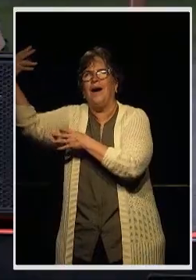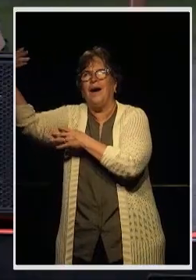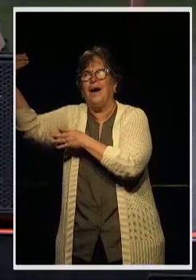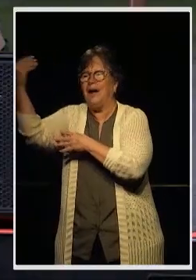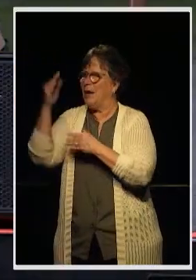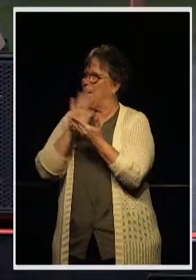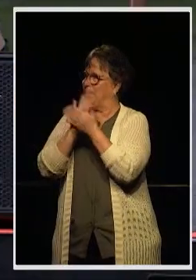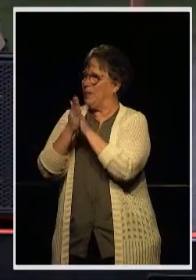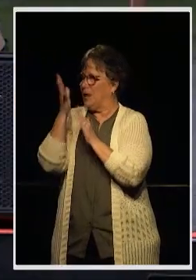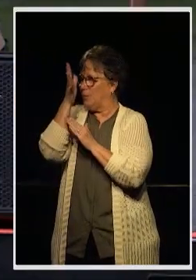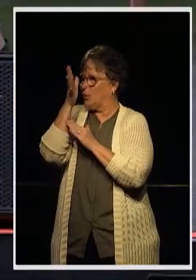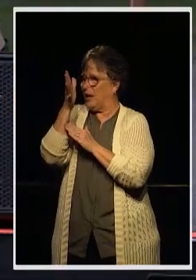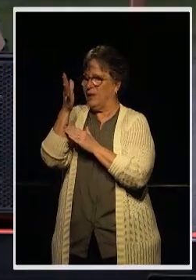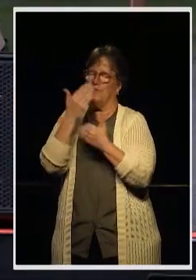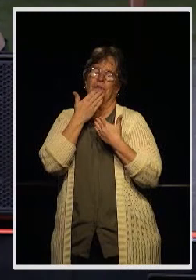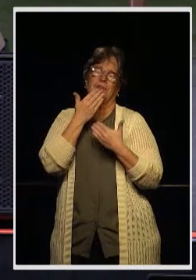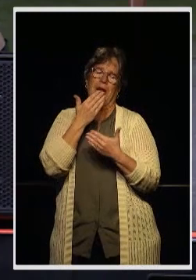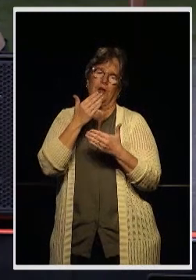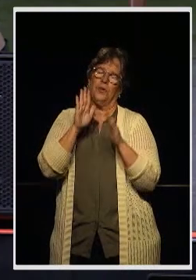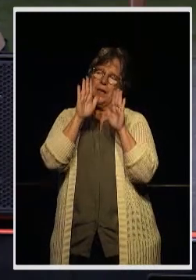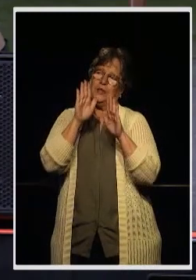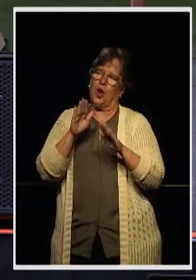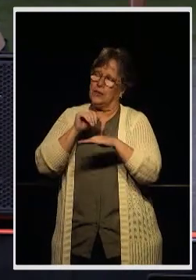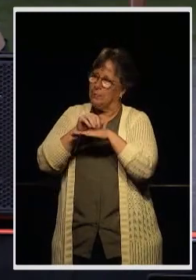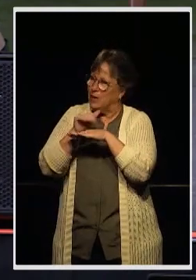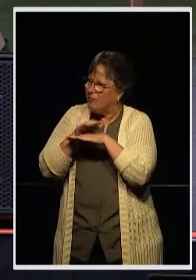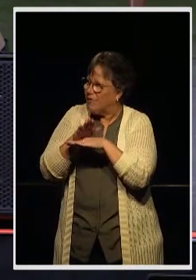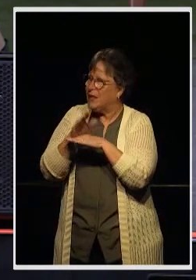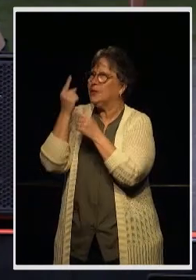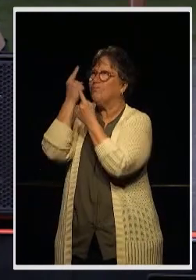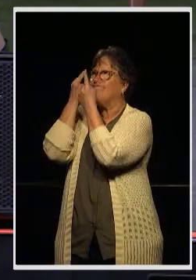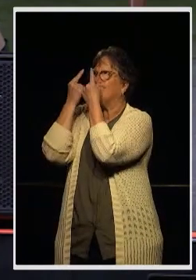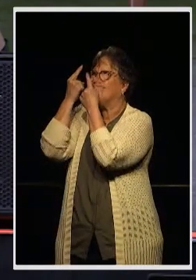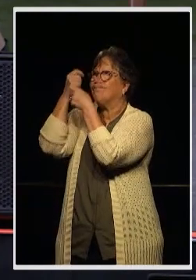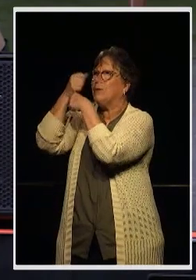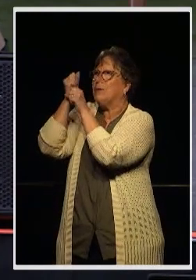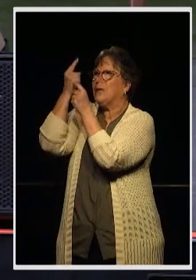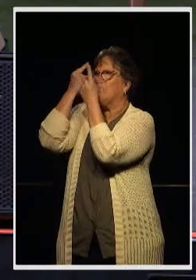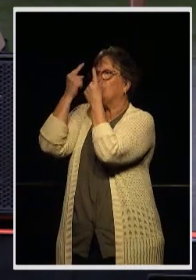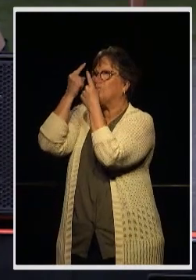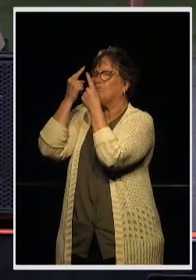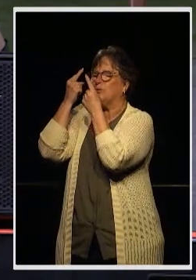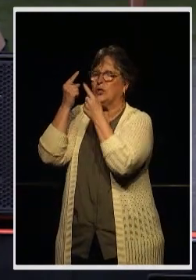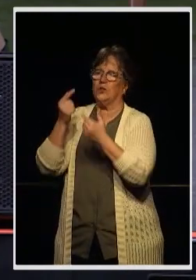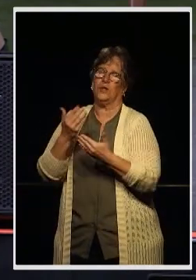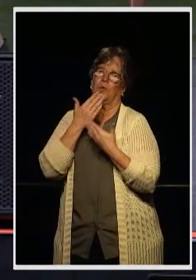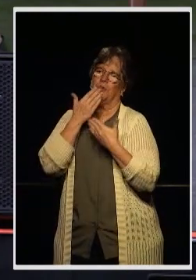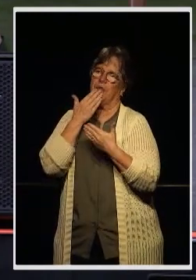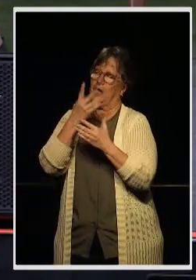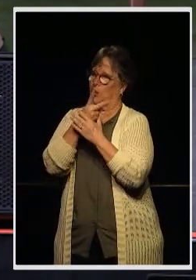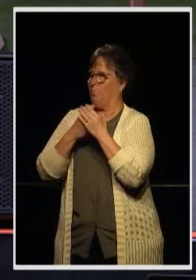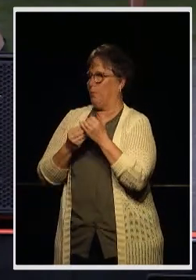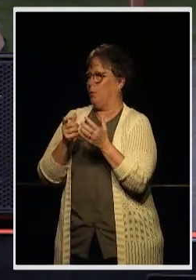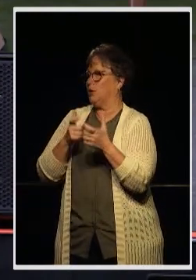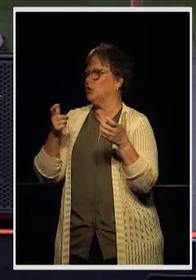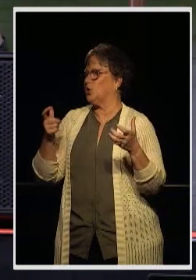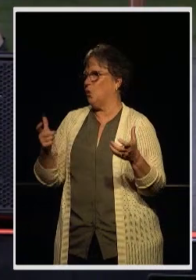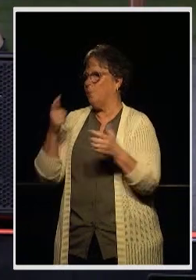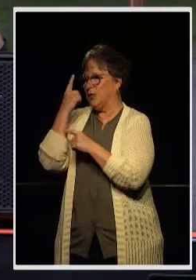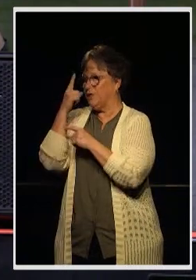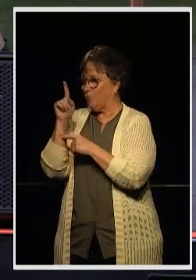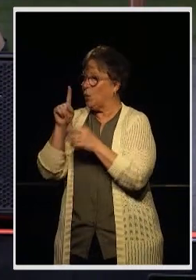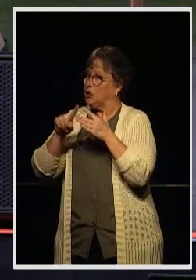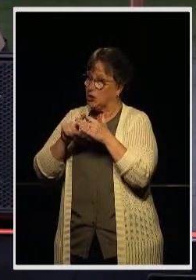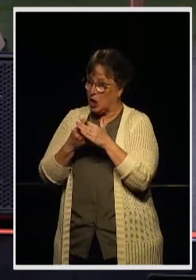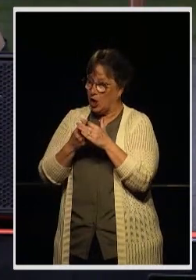you. Such great advice, such thought-provoking material. So I sincerely thank both of you for kicking off